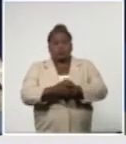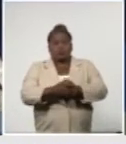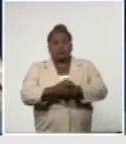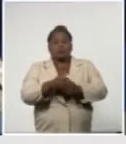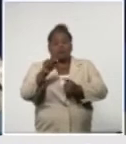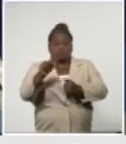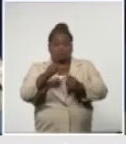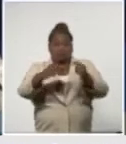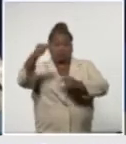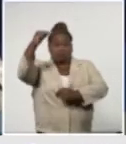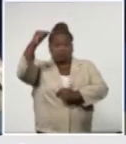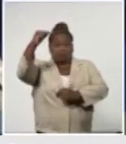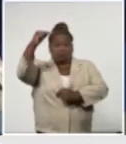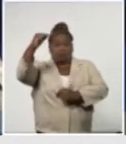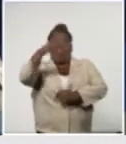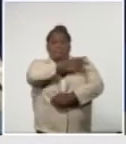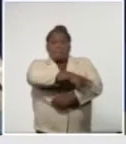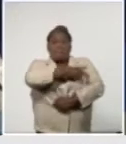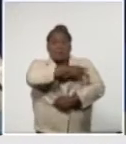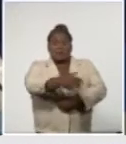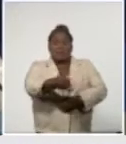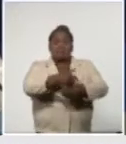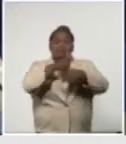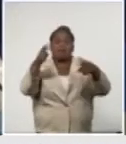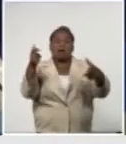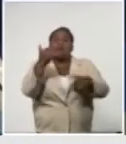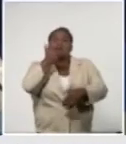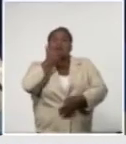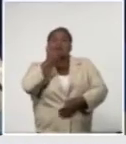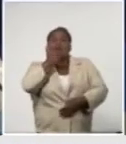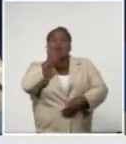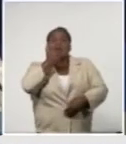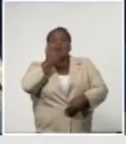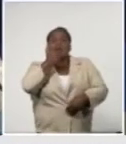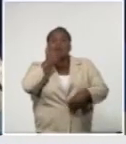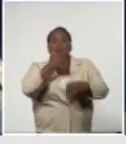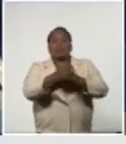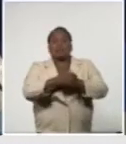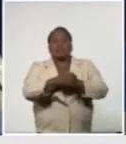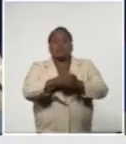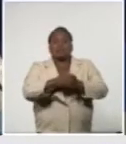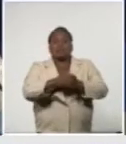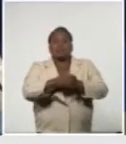countries with the highest incidence and most deaths, with